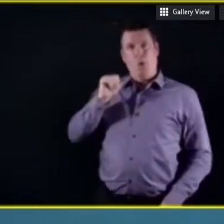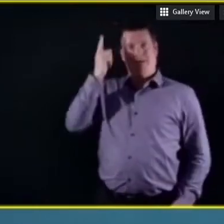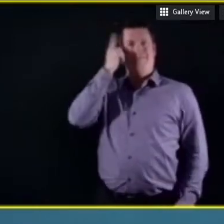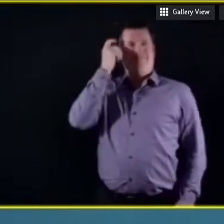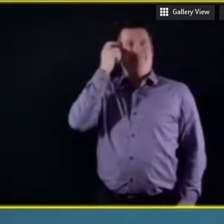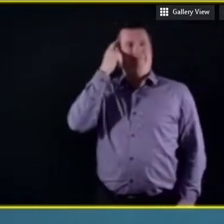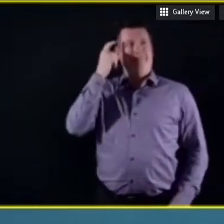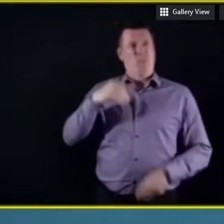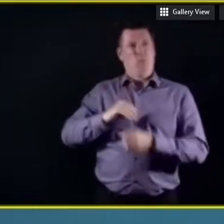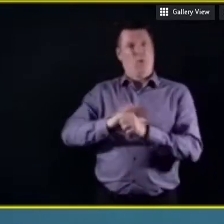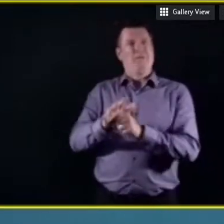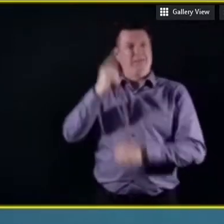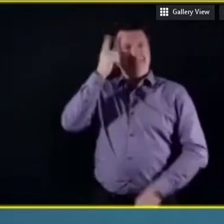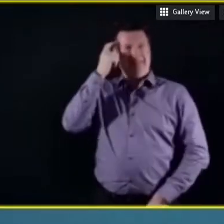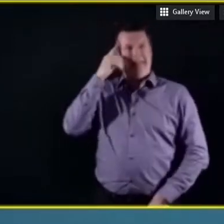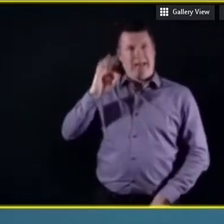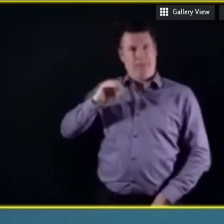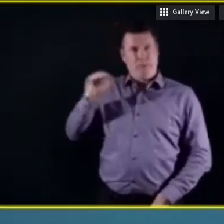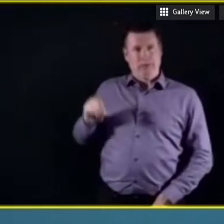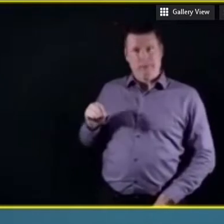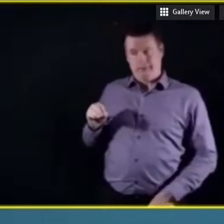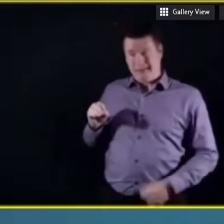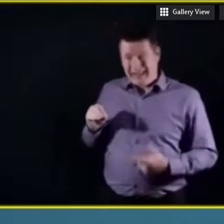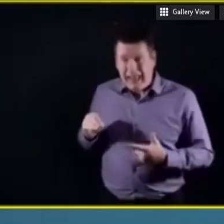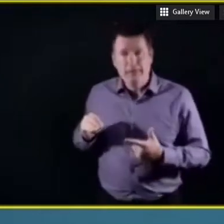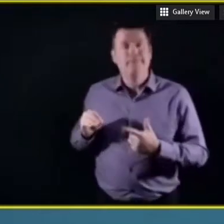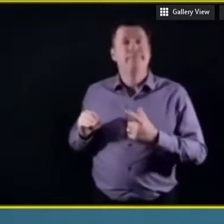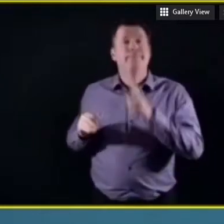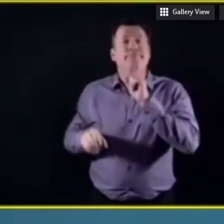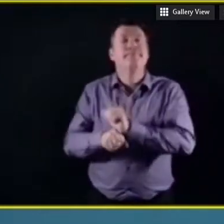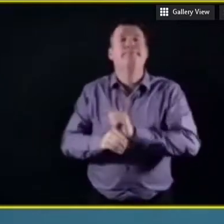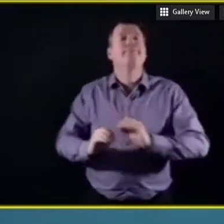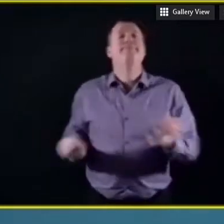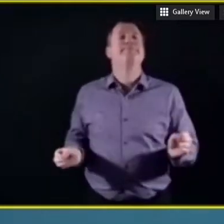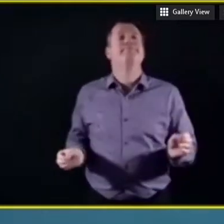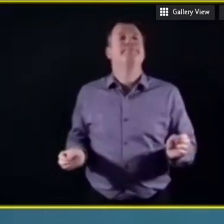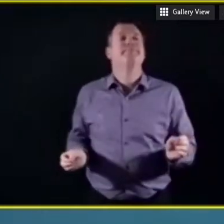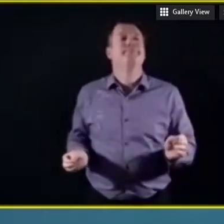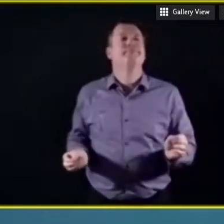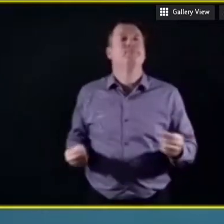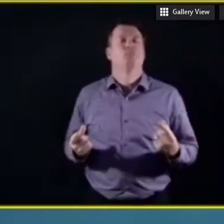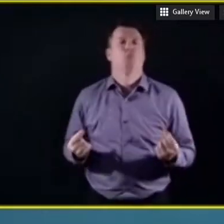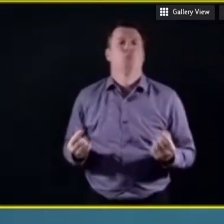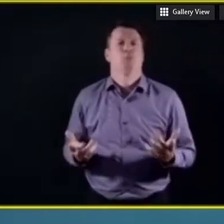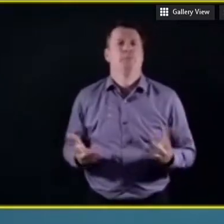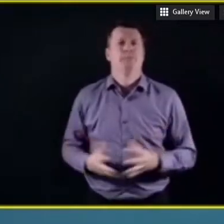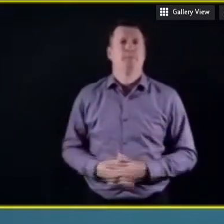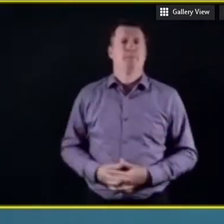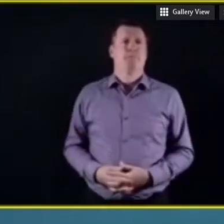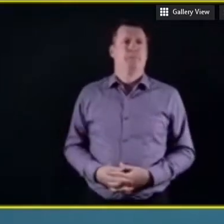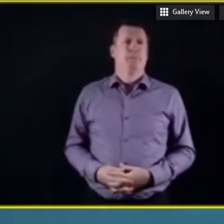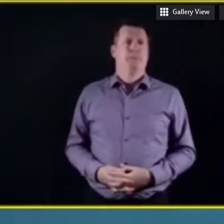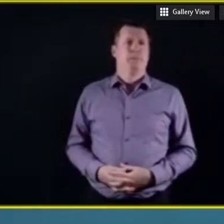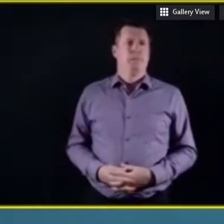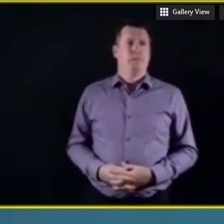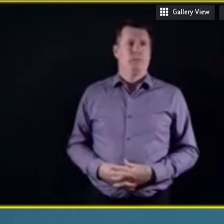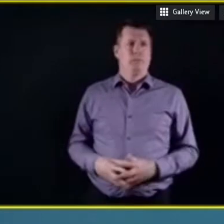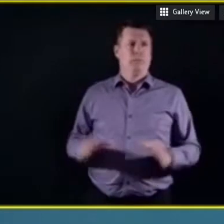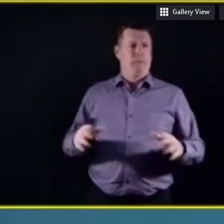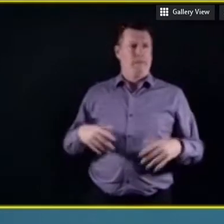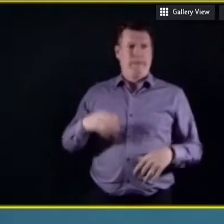you are able to diagnose patients in person there? I still saw a fair number of strep throat